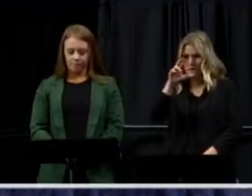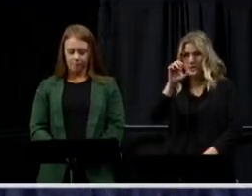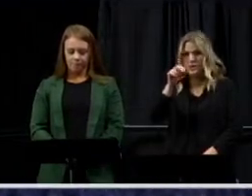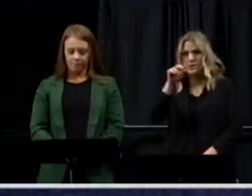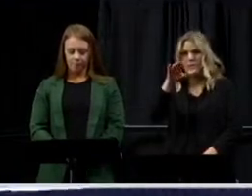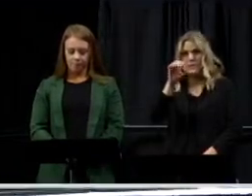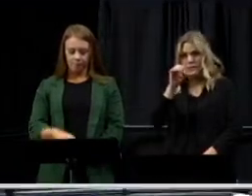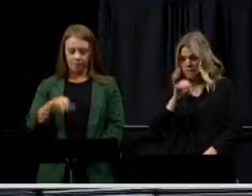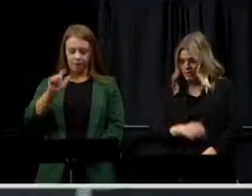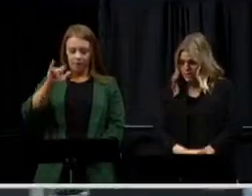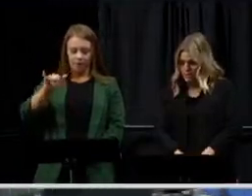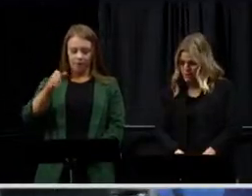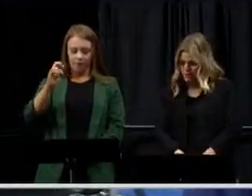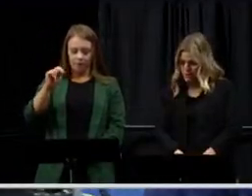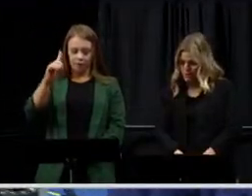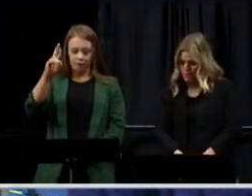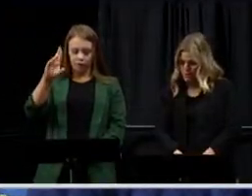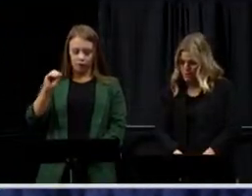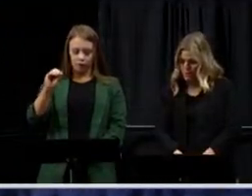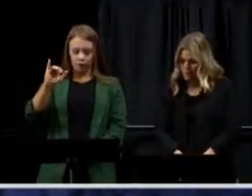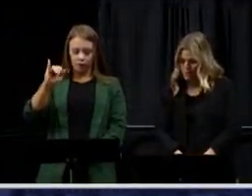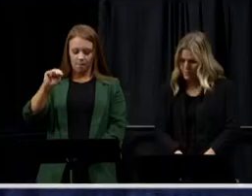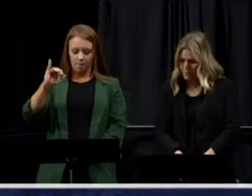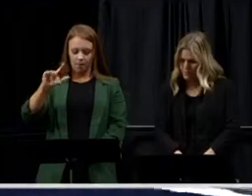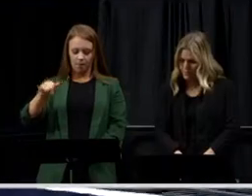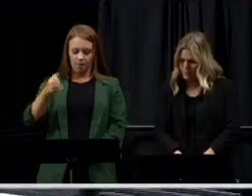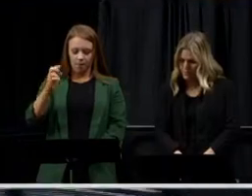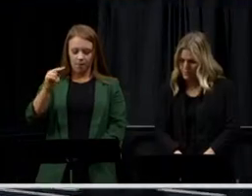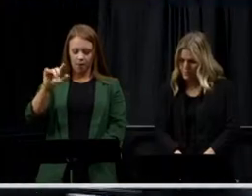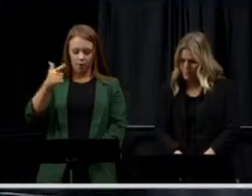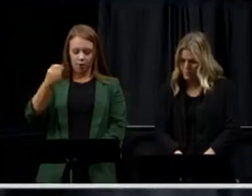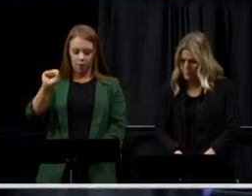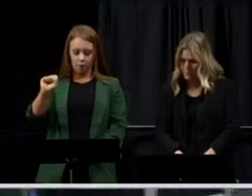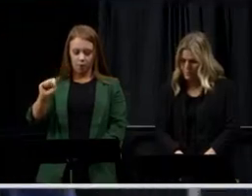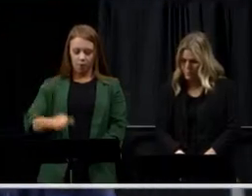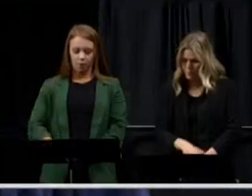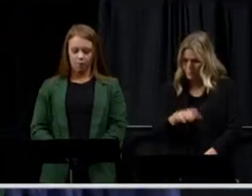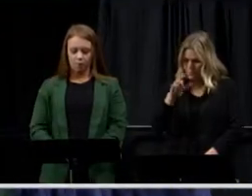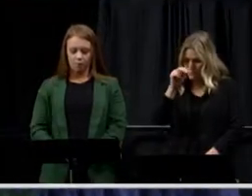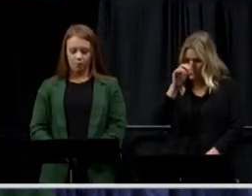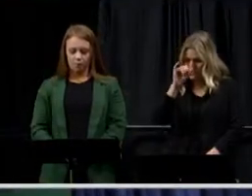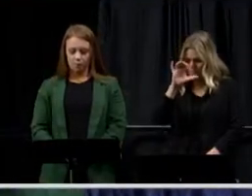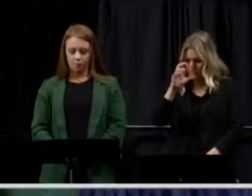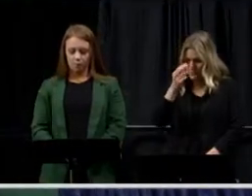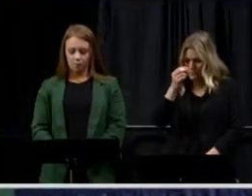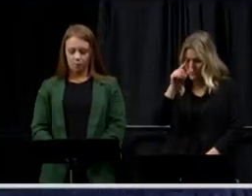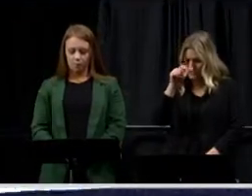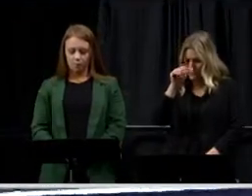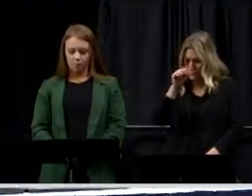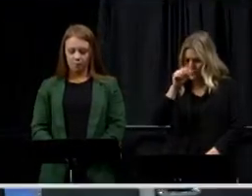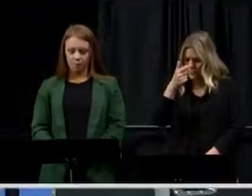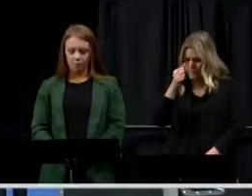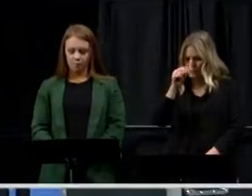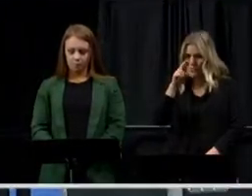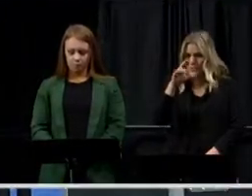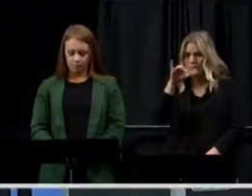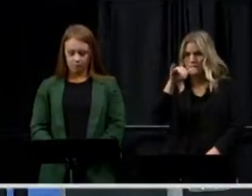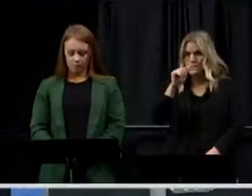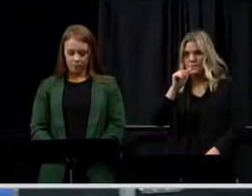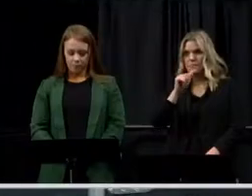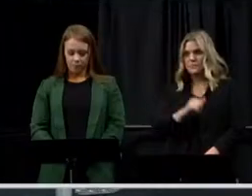Florence. Alejandro Fuentes Mijangos. Nicholas Enrique Garcia